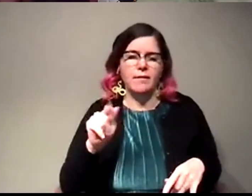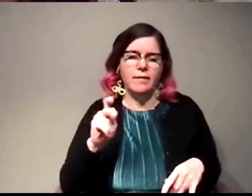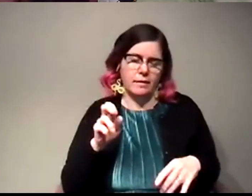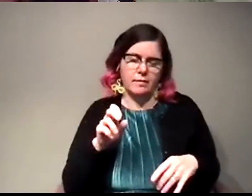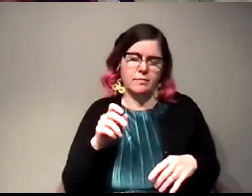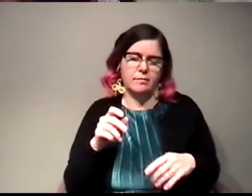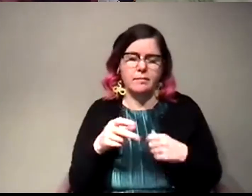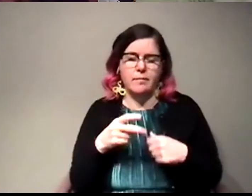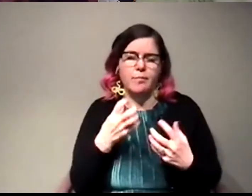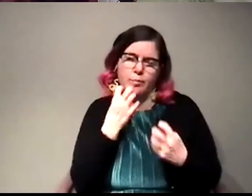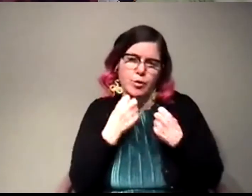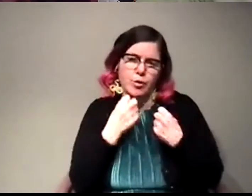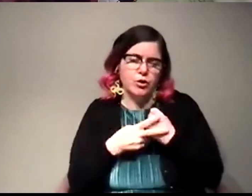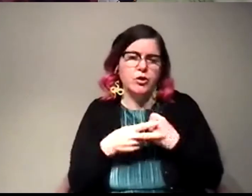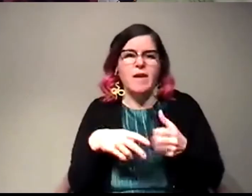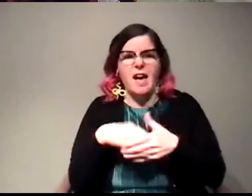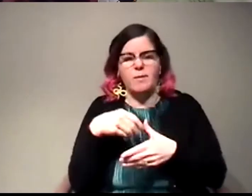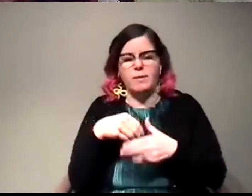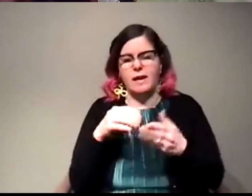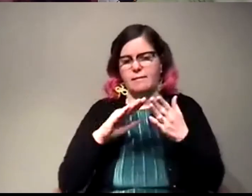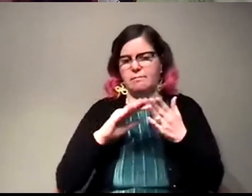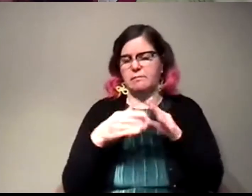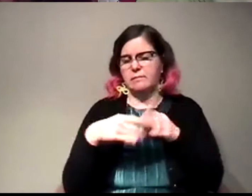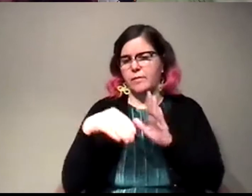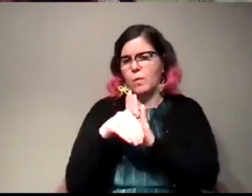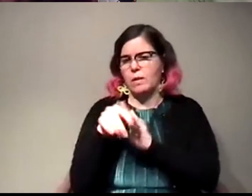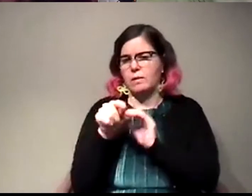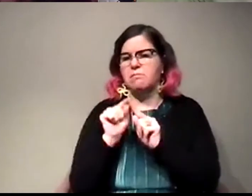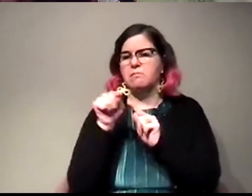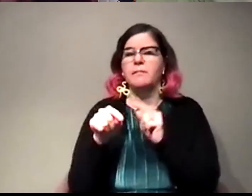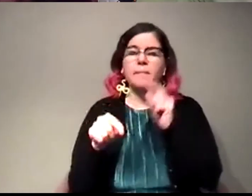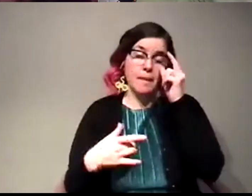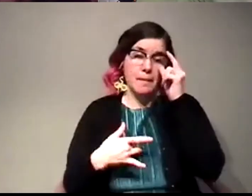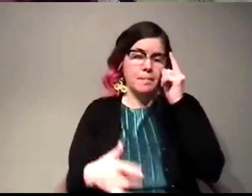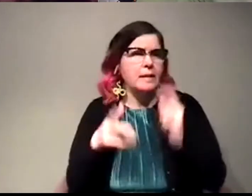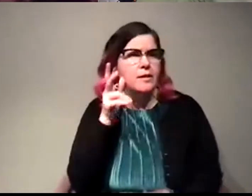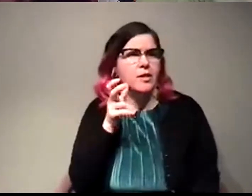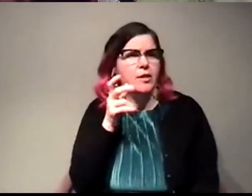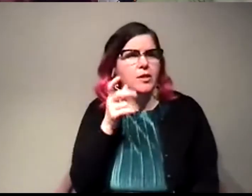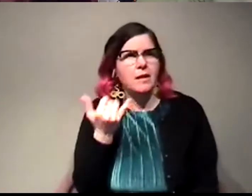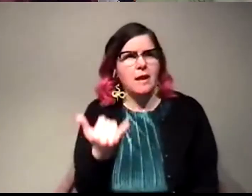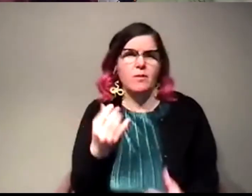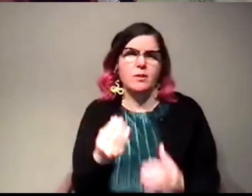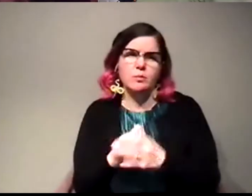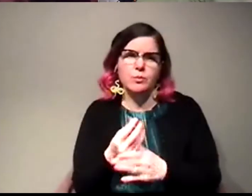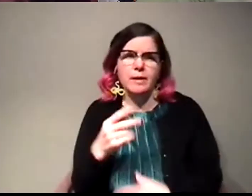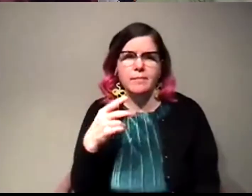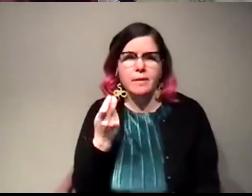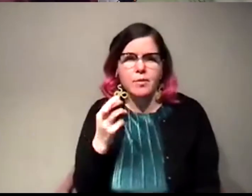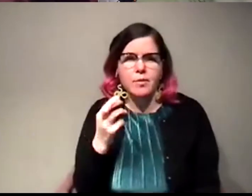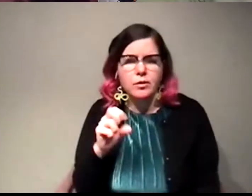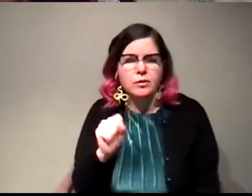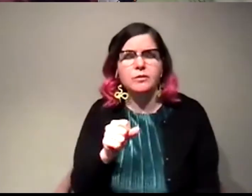of metropolitan New Orleans. And we most frequently hear at this time of year, spring peepers, green tree